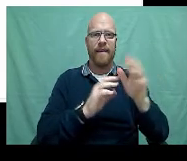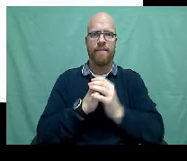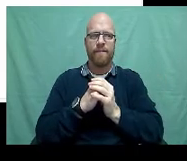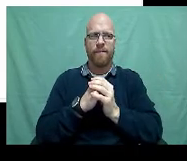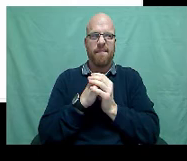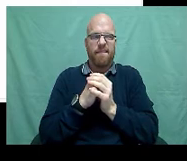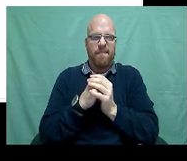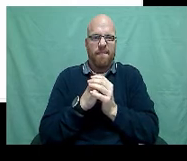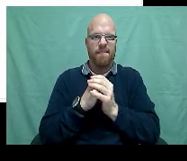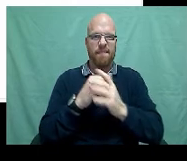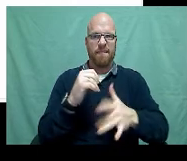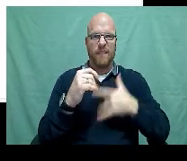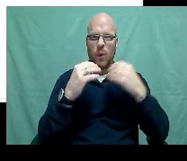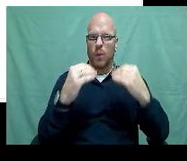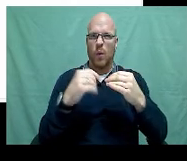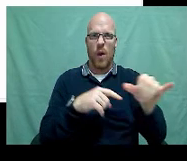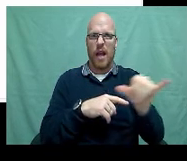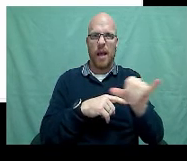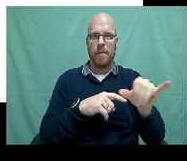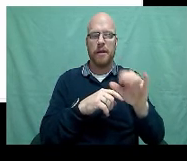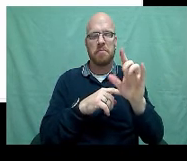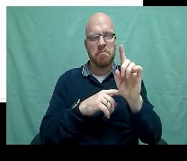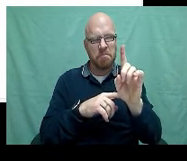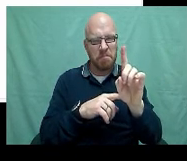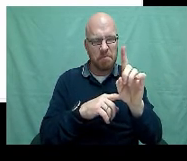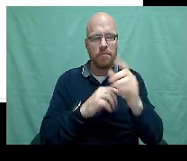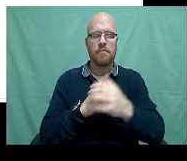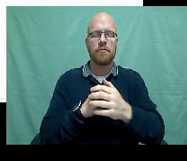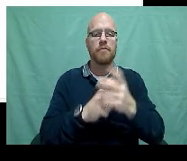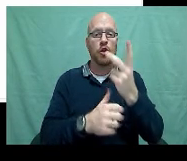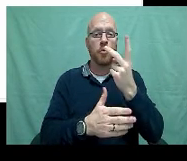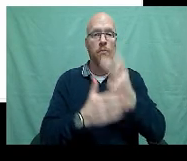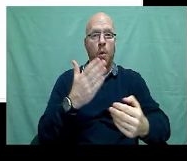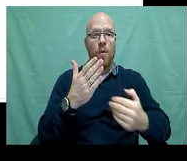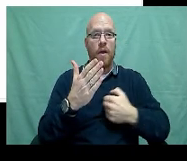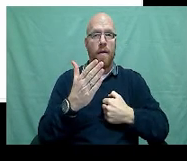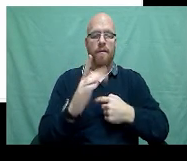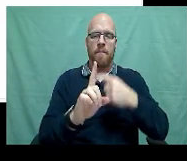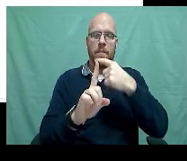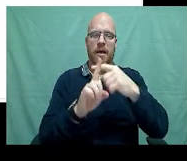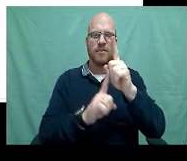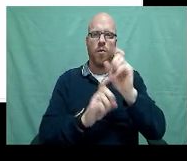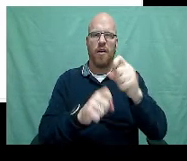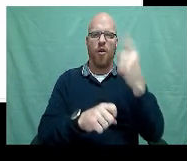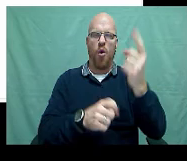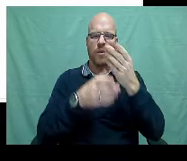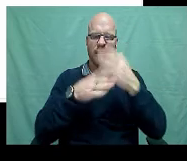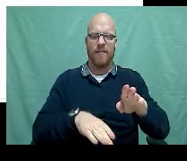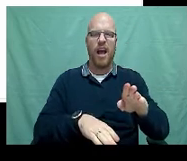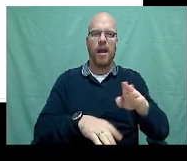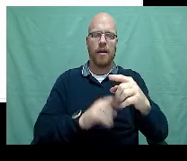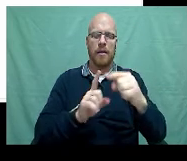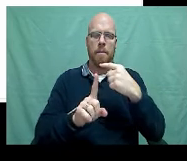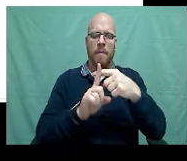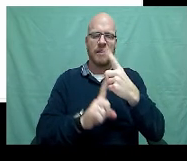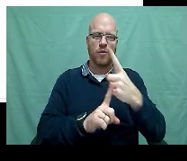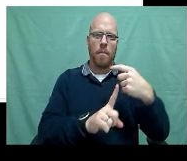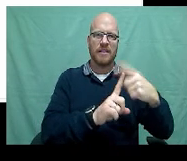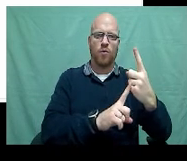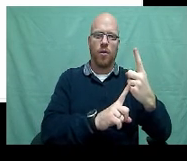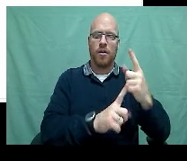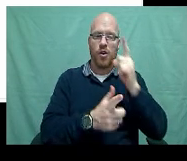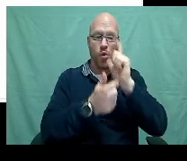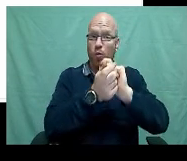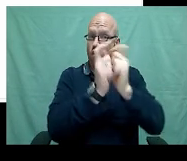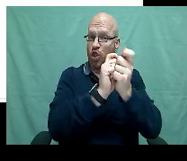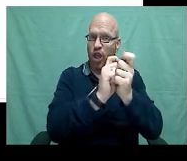minus 5, so there's nothing in common here, but we can always divide out a positive 1. It